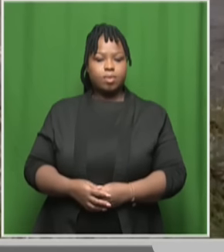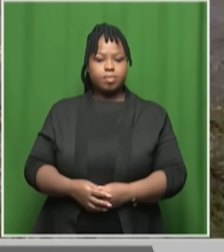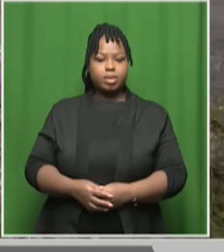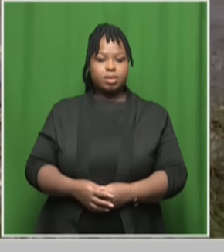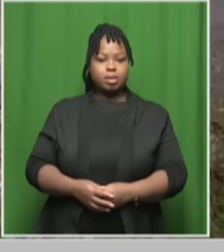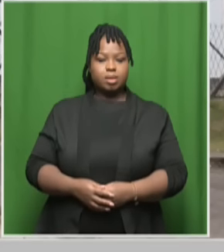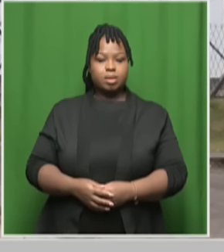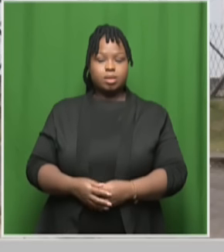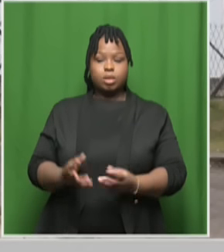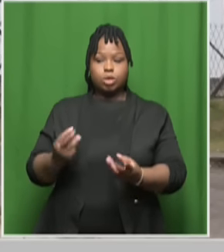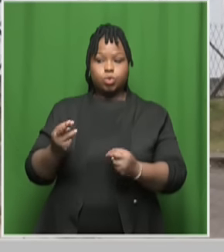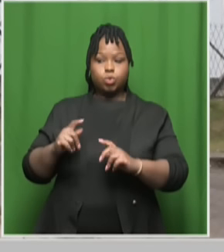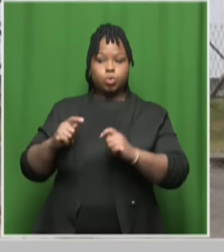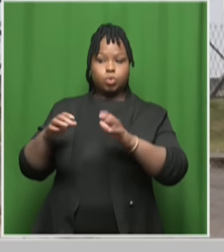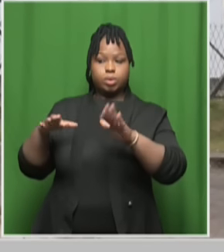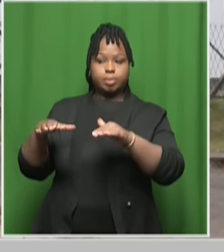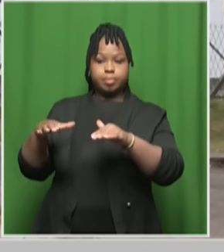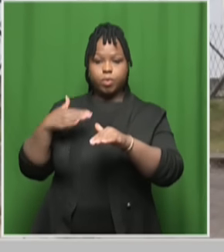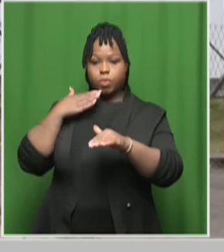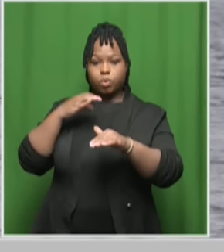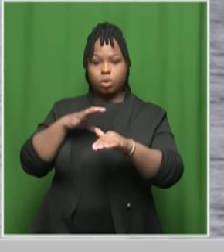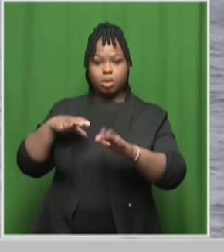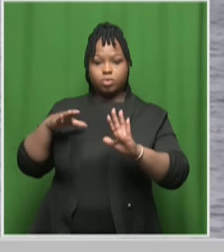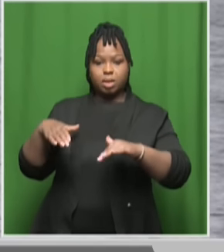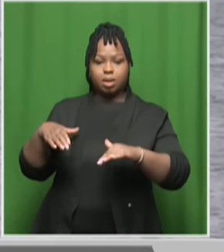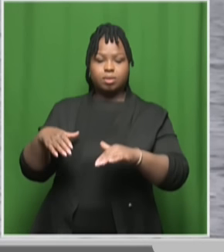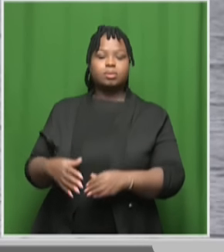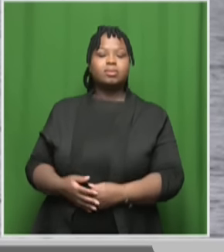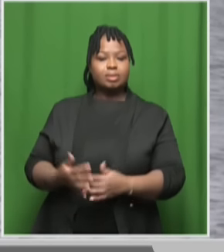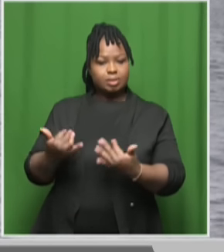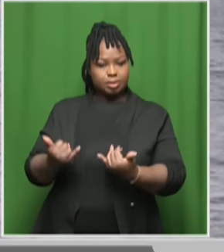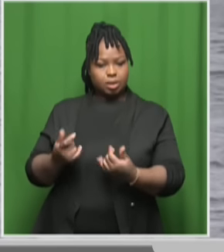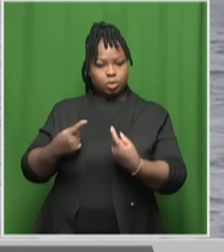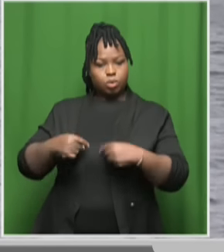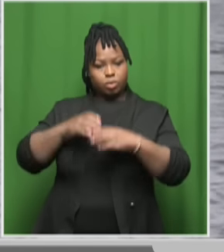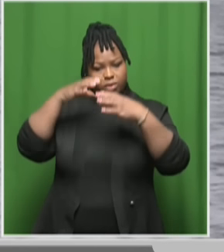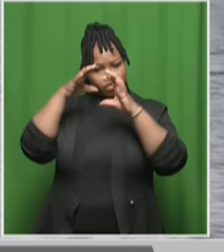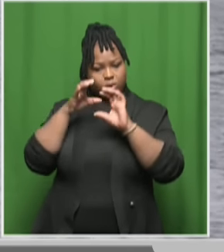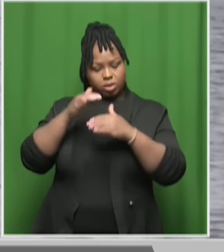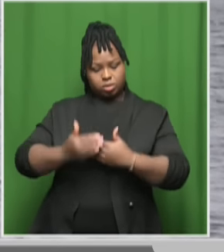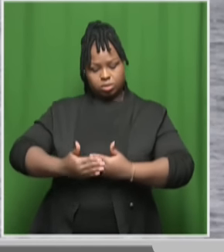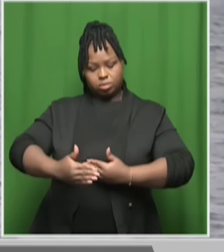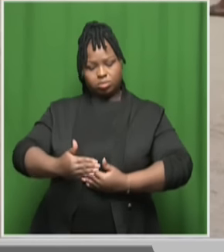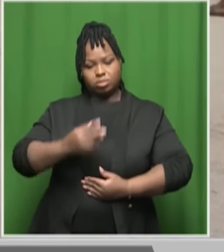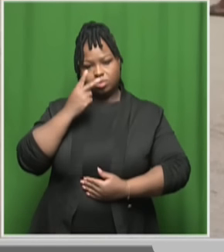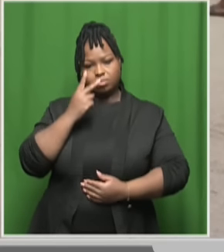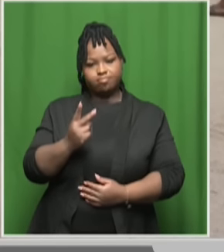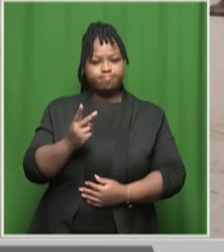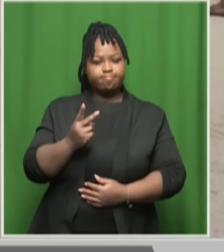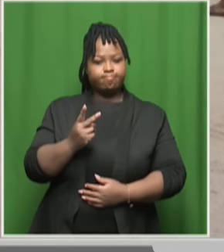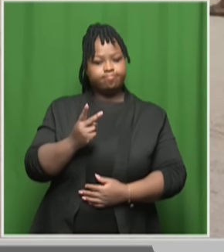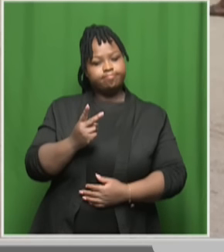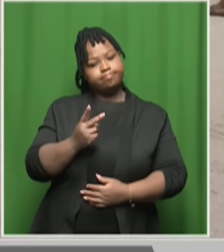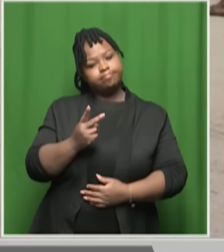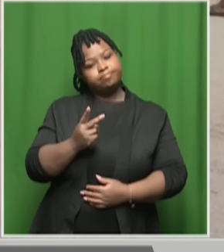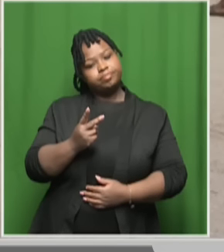the administration and the latest councillors, we're focusing on how do we get